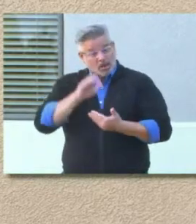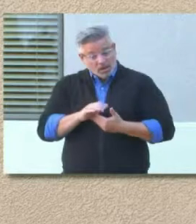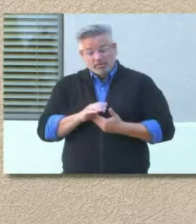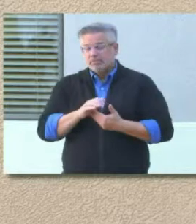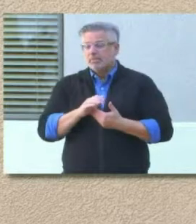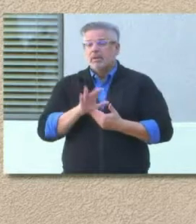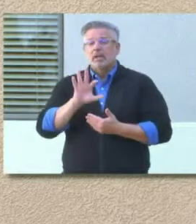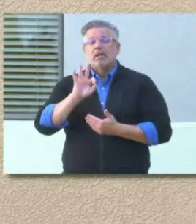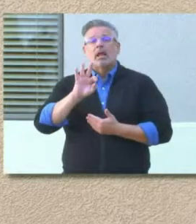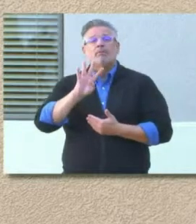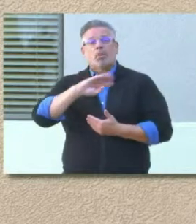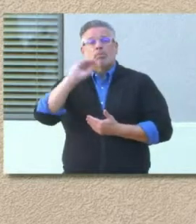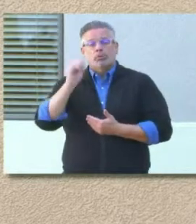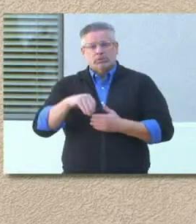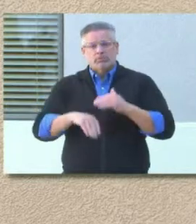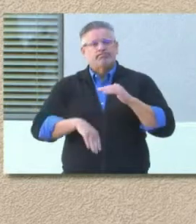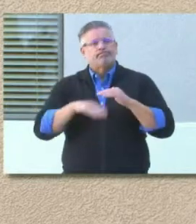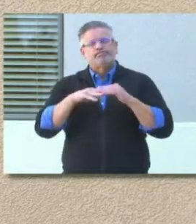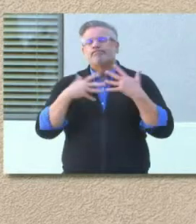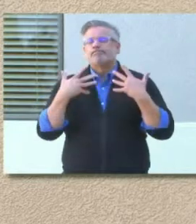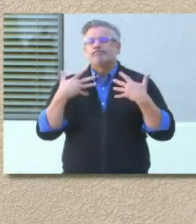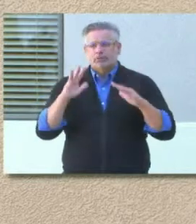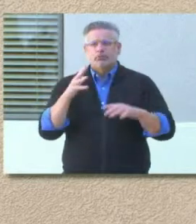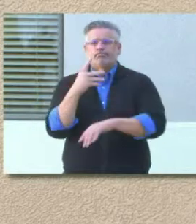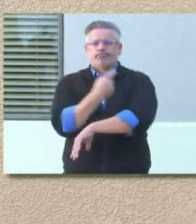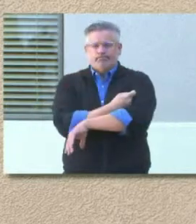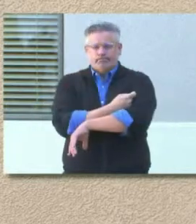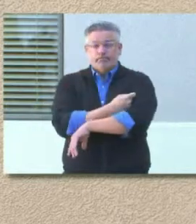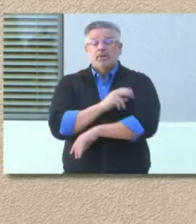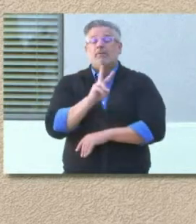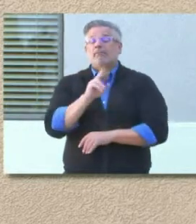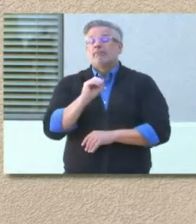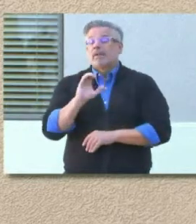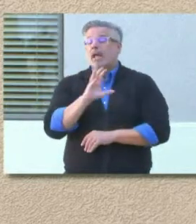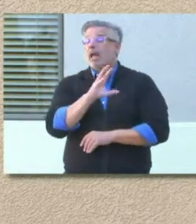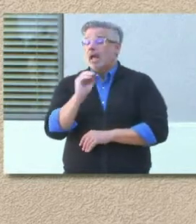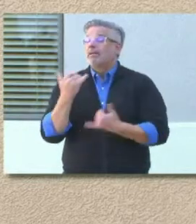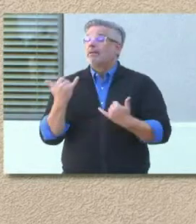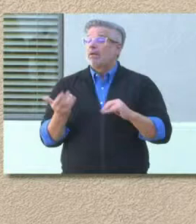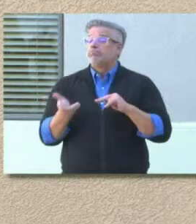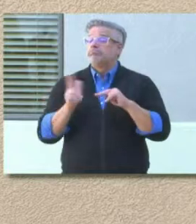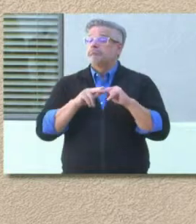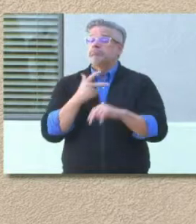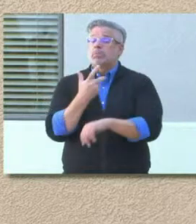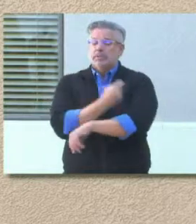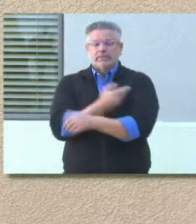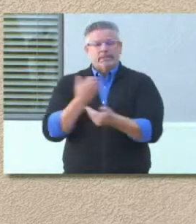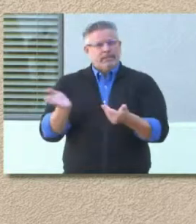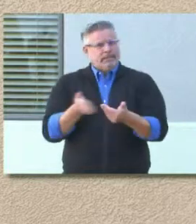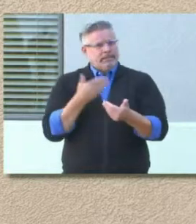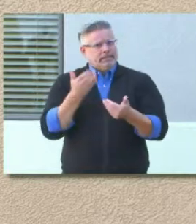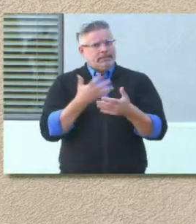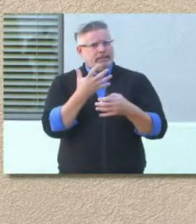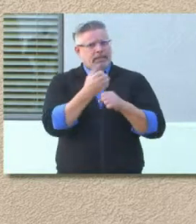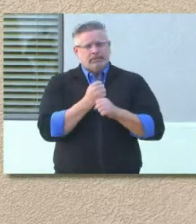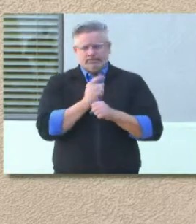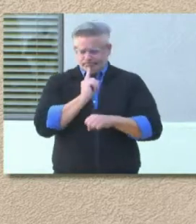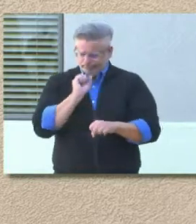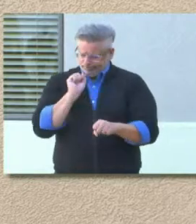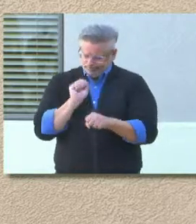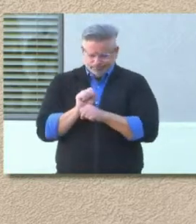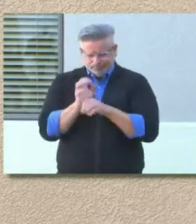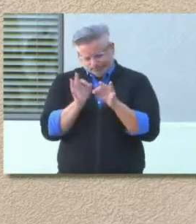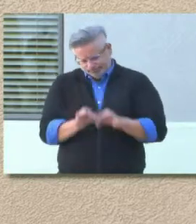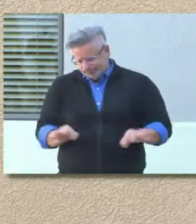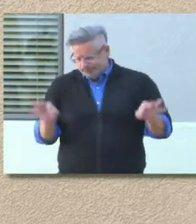over 94%. Vaccines and boosters are now very, very easy to get and absolutely vital